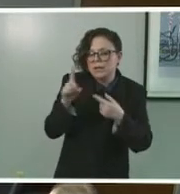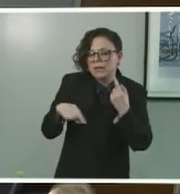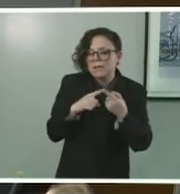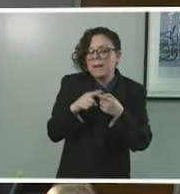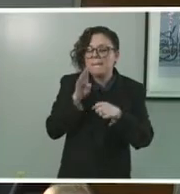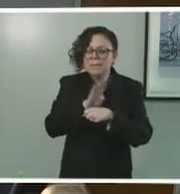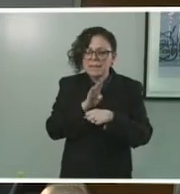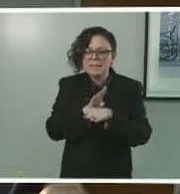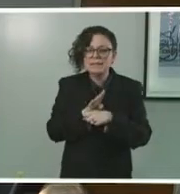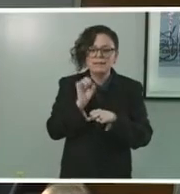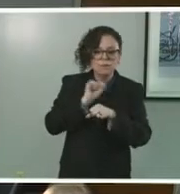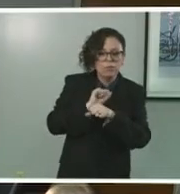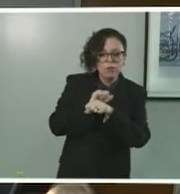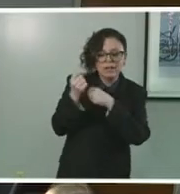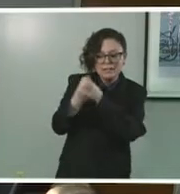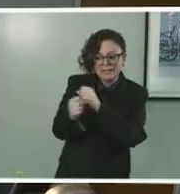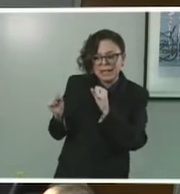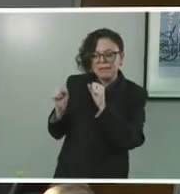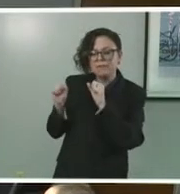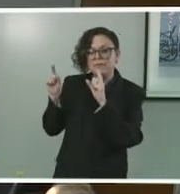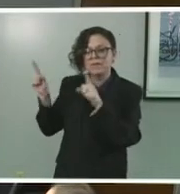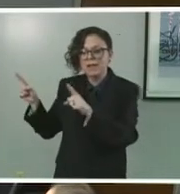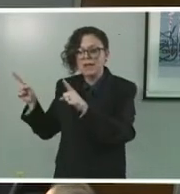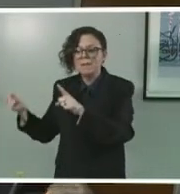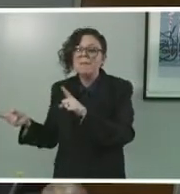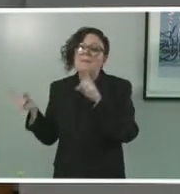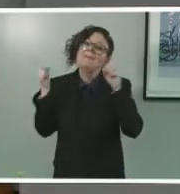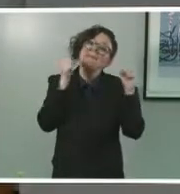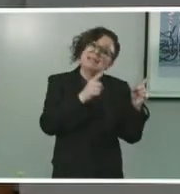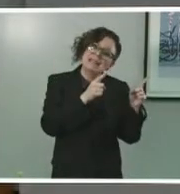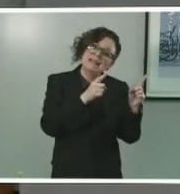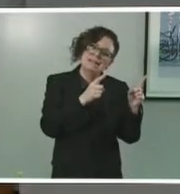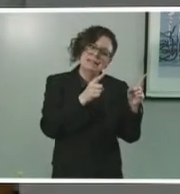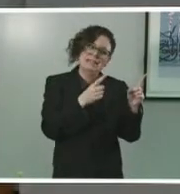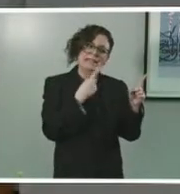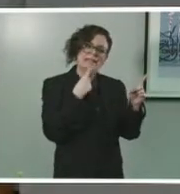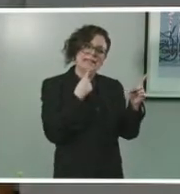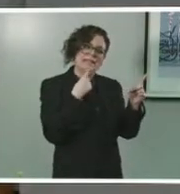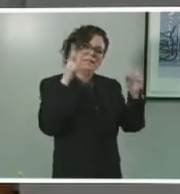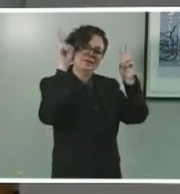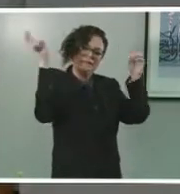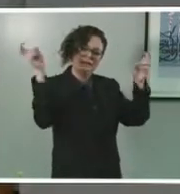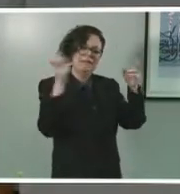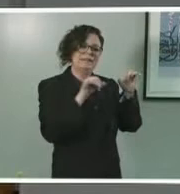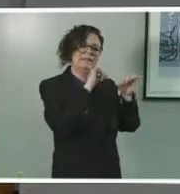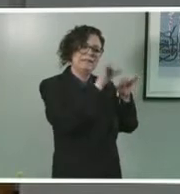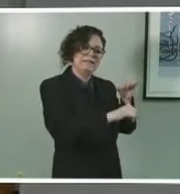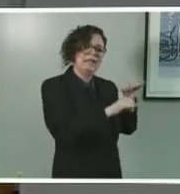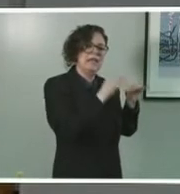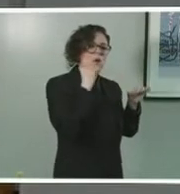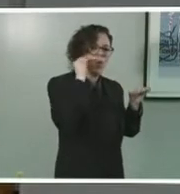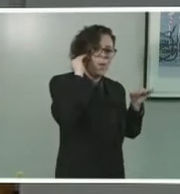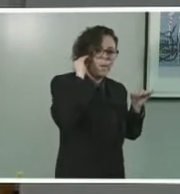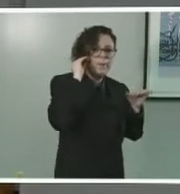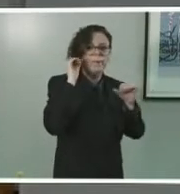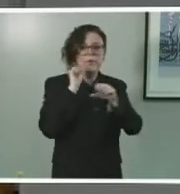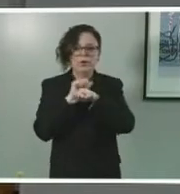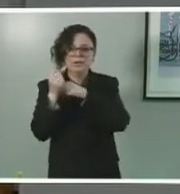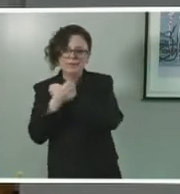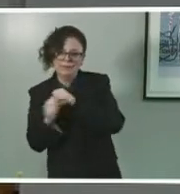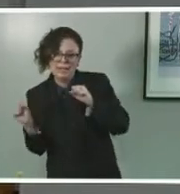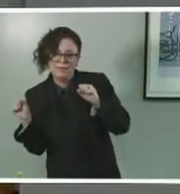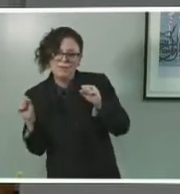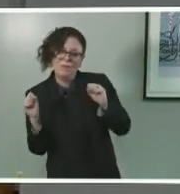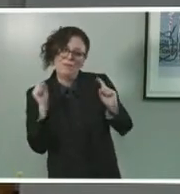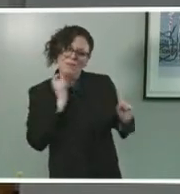the work safe part, but it's a stay home work safe. The general idea here is for residents to